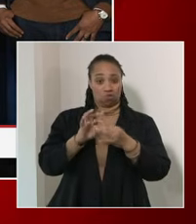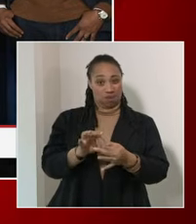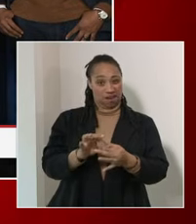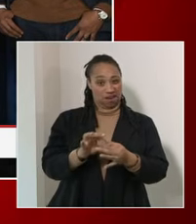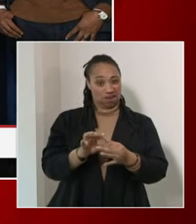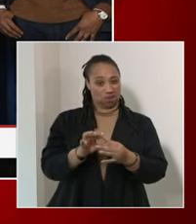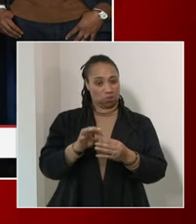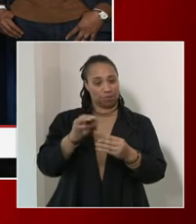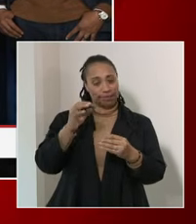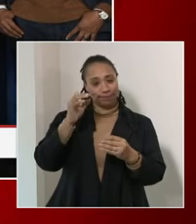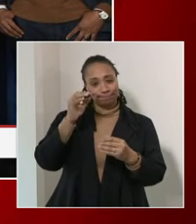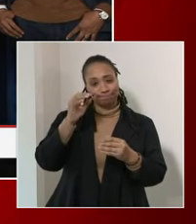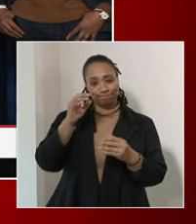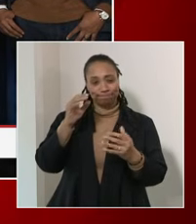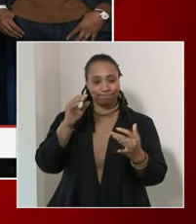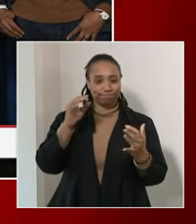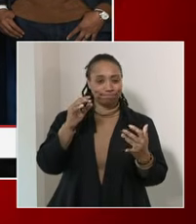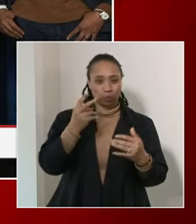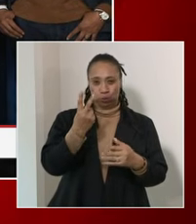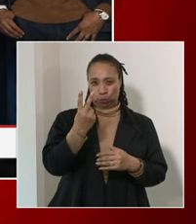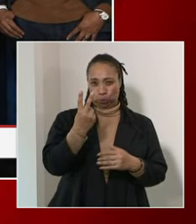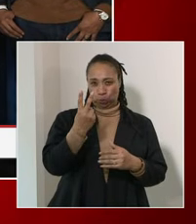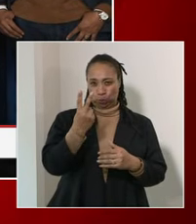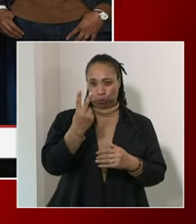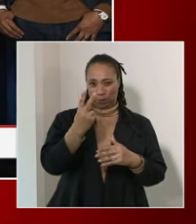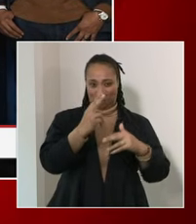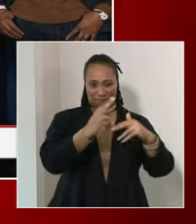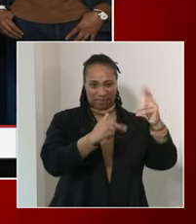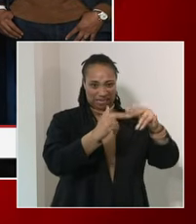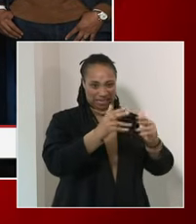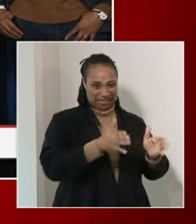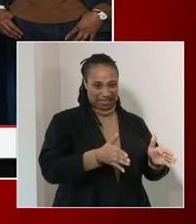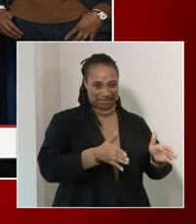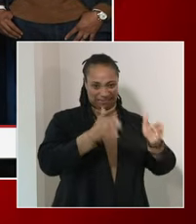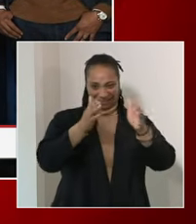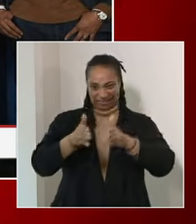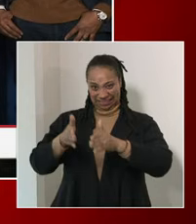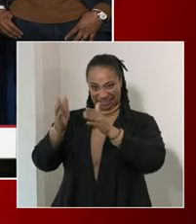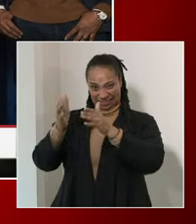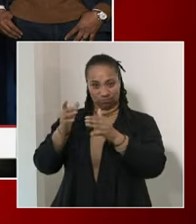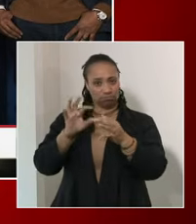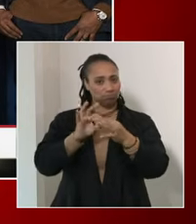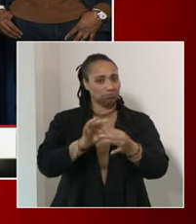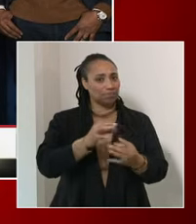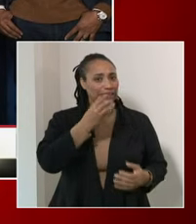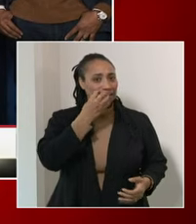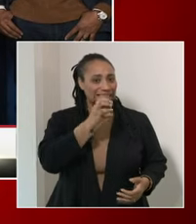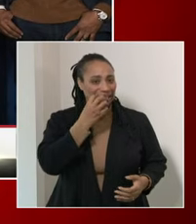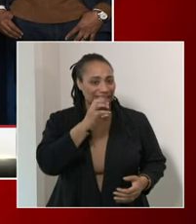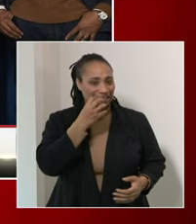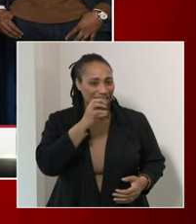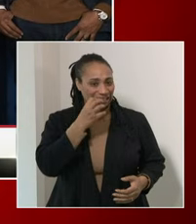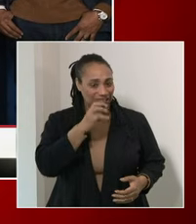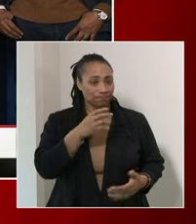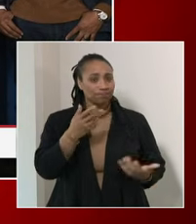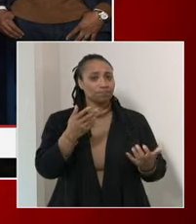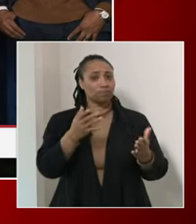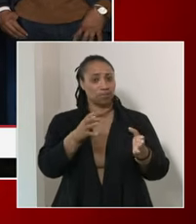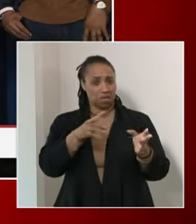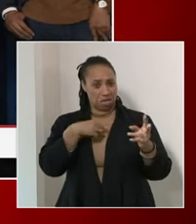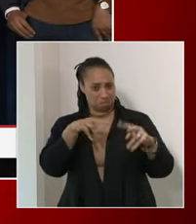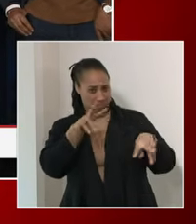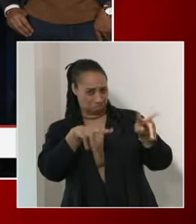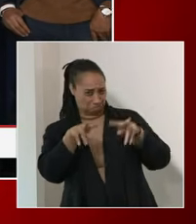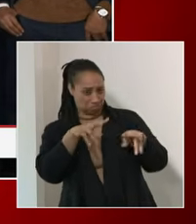looking into facilities in terms of like heating, but like an update on schools that I know you were monitoring. Is there an update? Are all the schools kind of taking care of